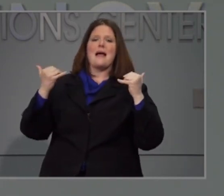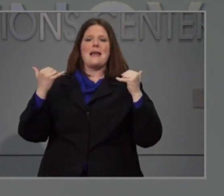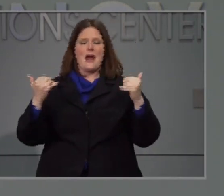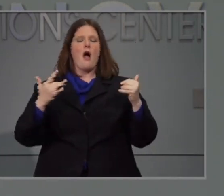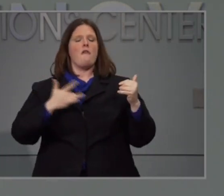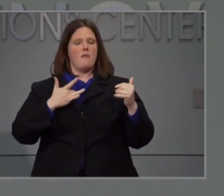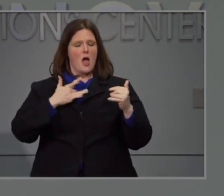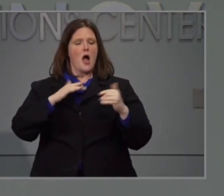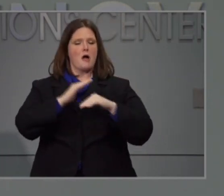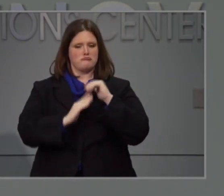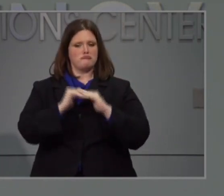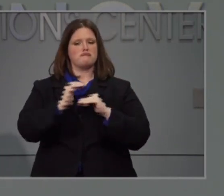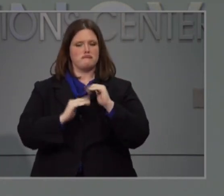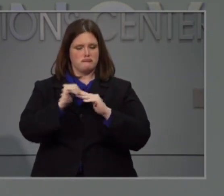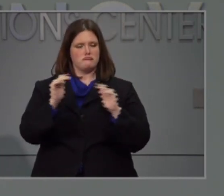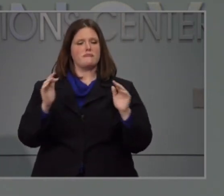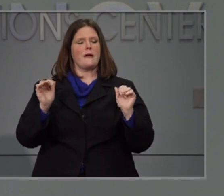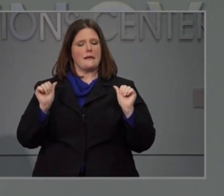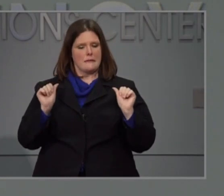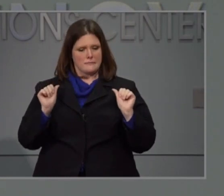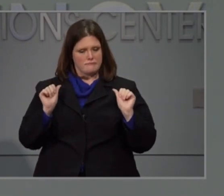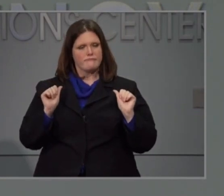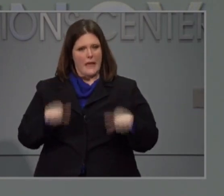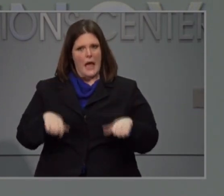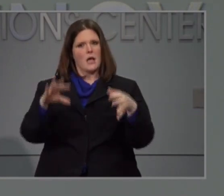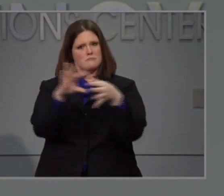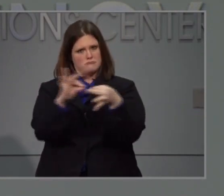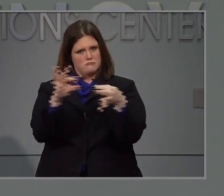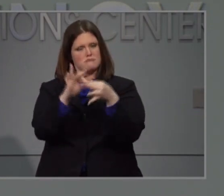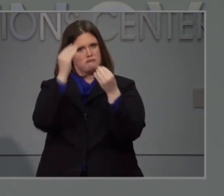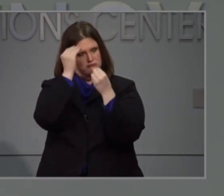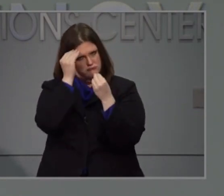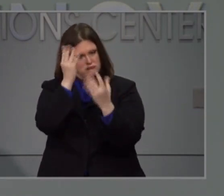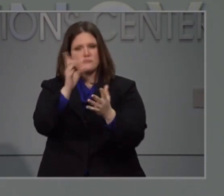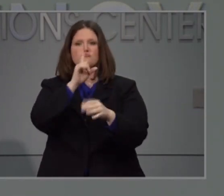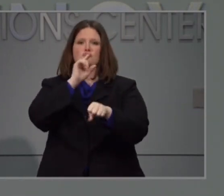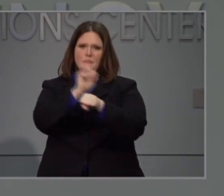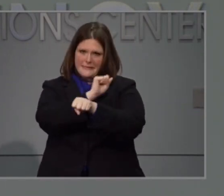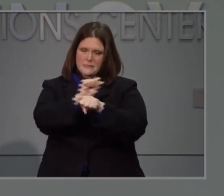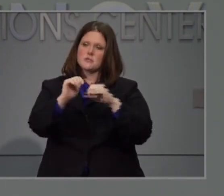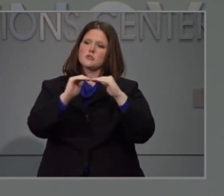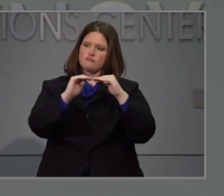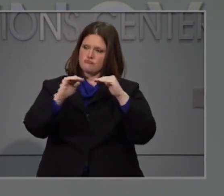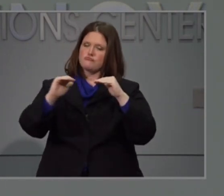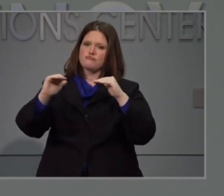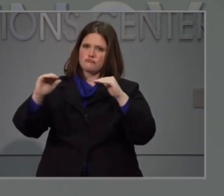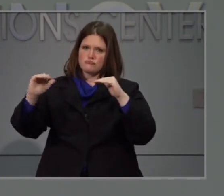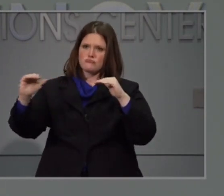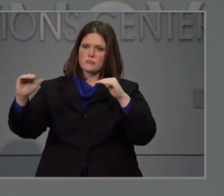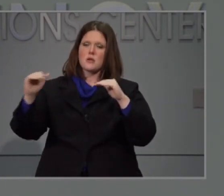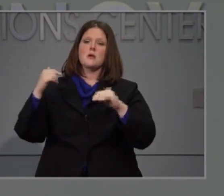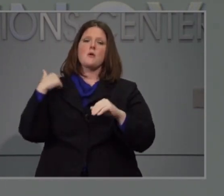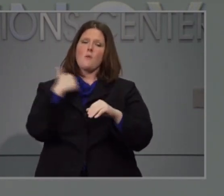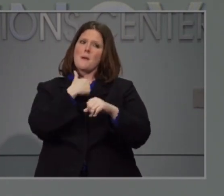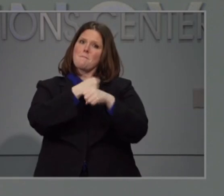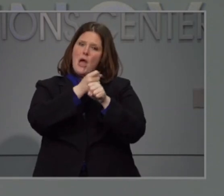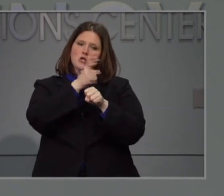the amount of time, and we are largely seeing that stability. And we are tracking to make sure that we have not only acute